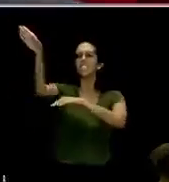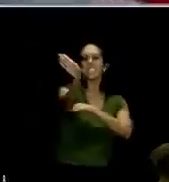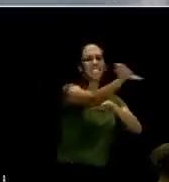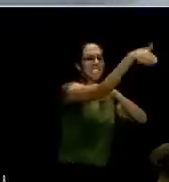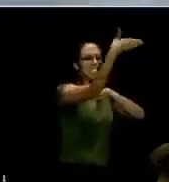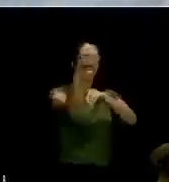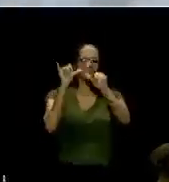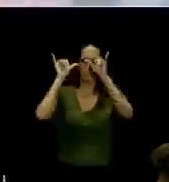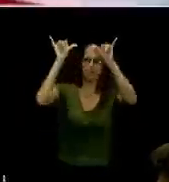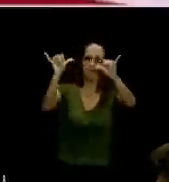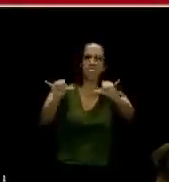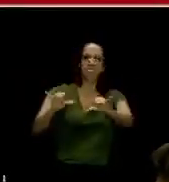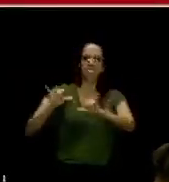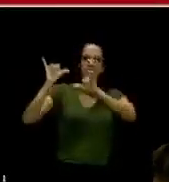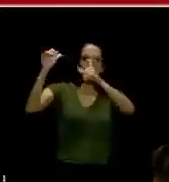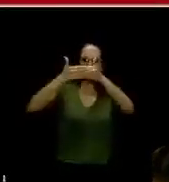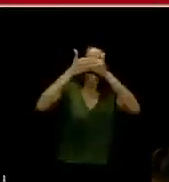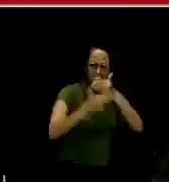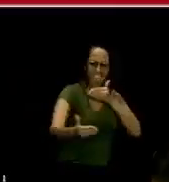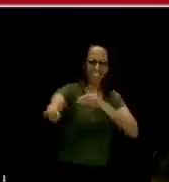yet